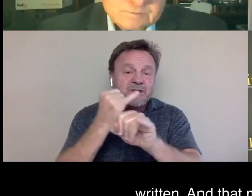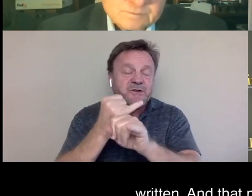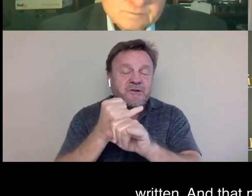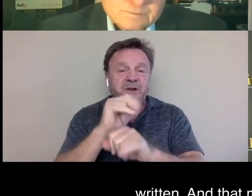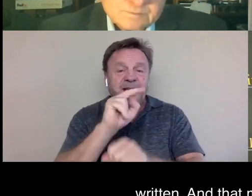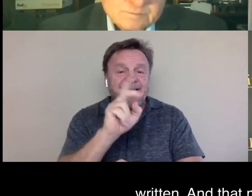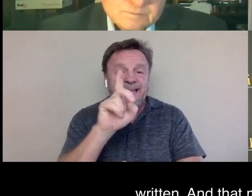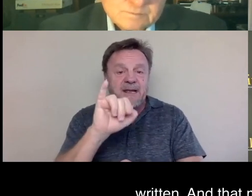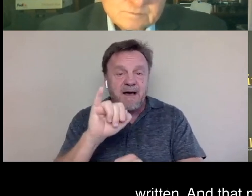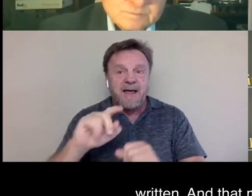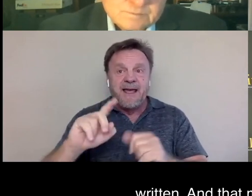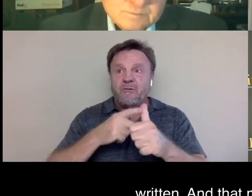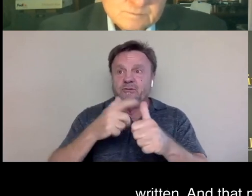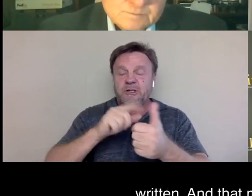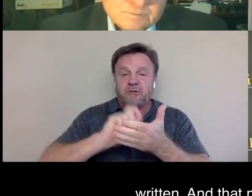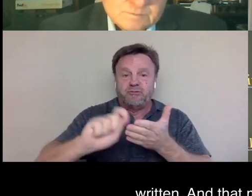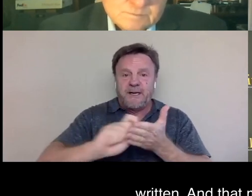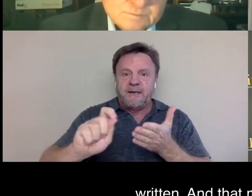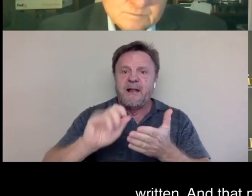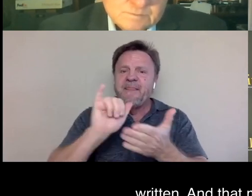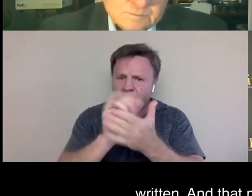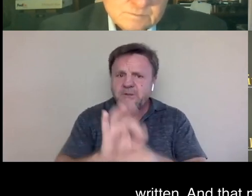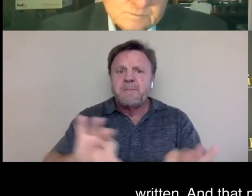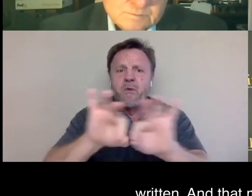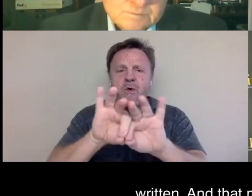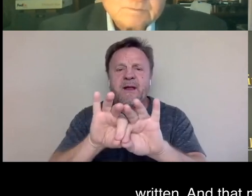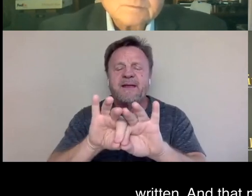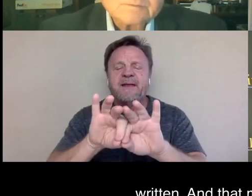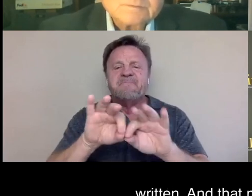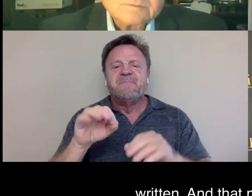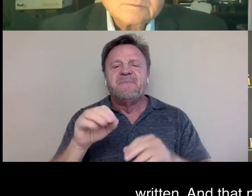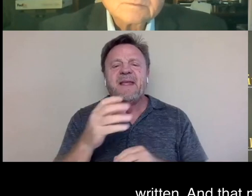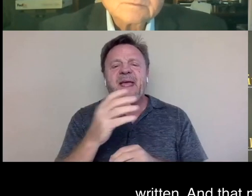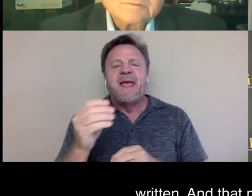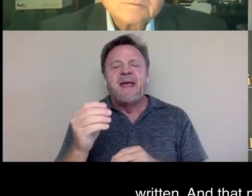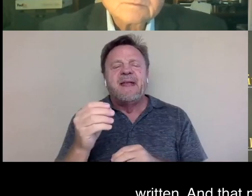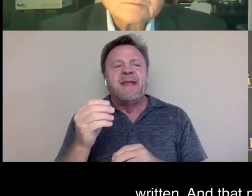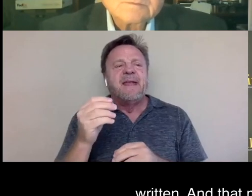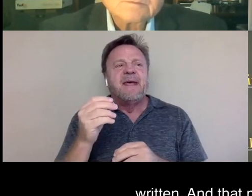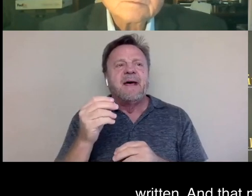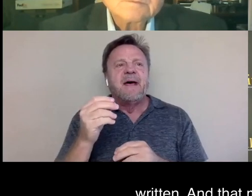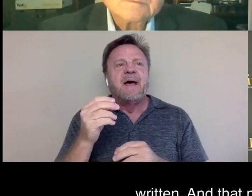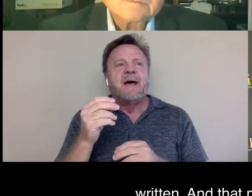written, and that mattered. And it's so